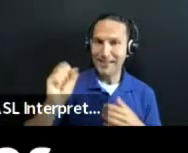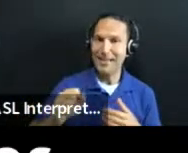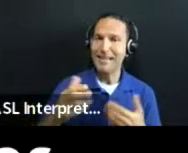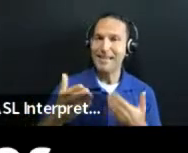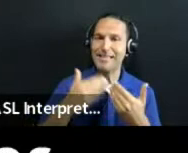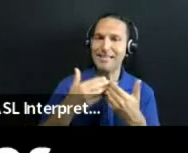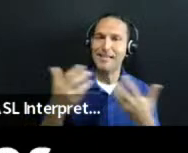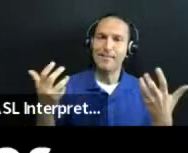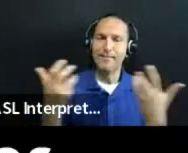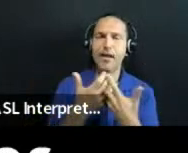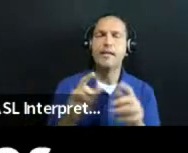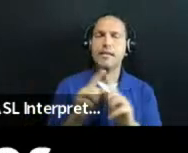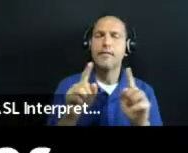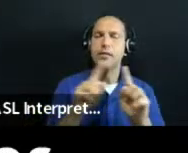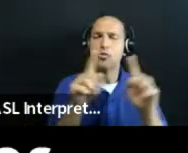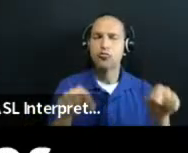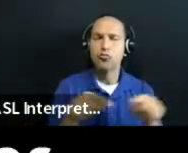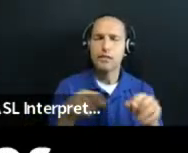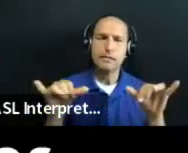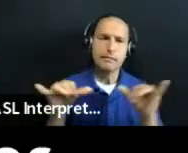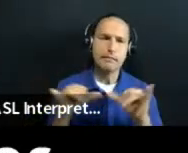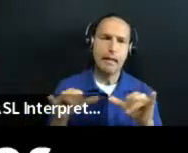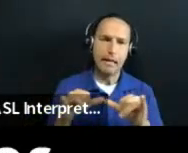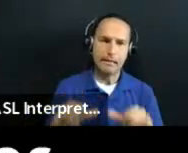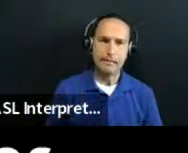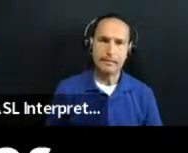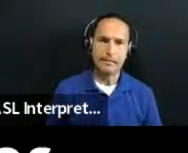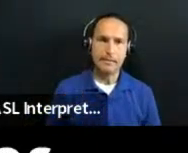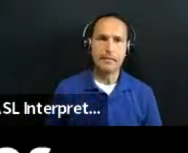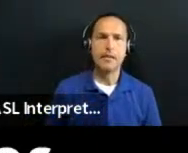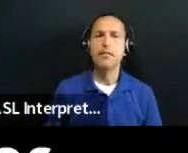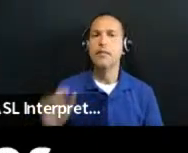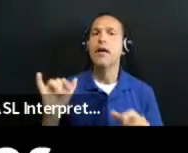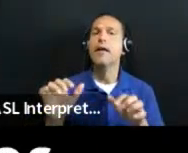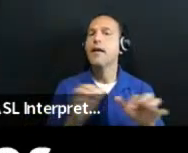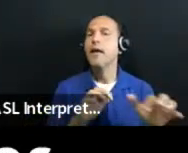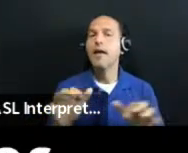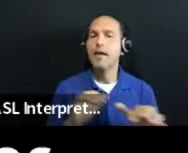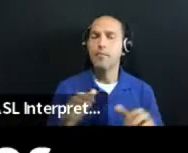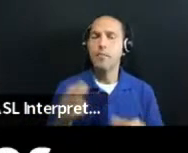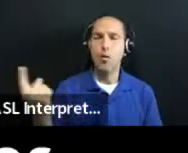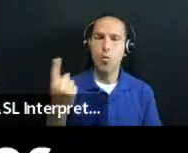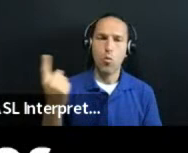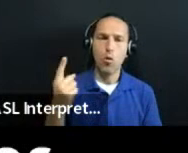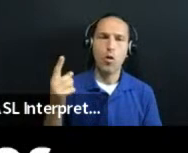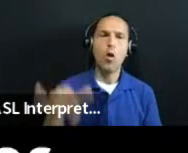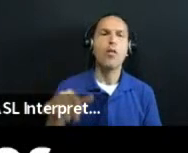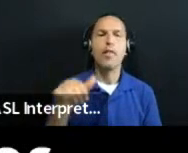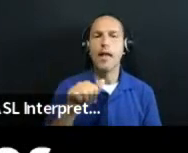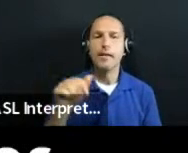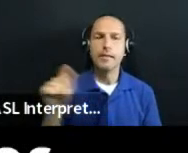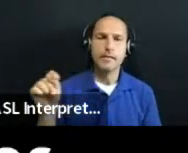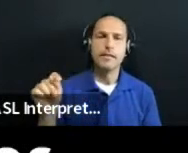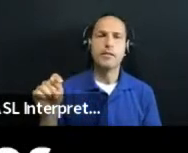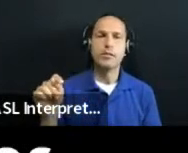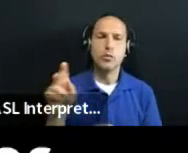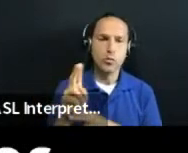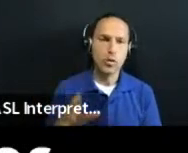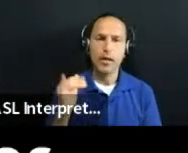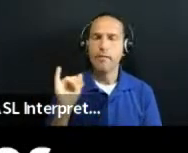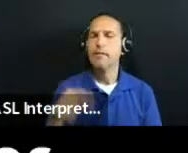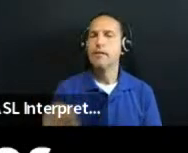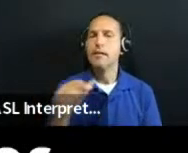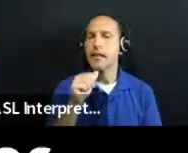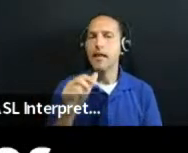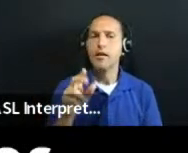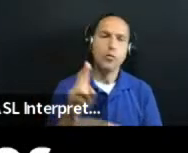on different screen sizes. Keyboard only or assistive technology users. So folks who don't use a